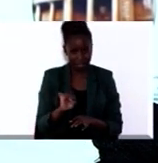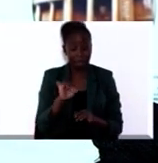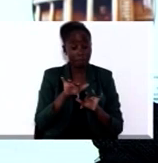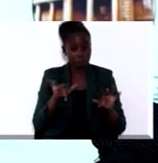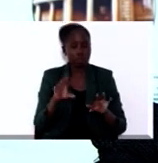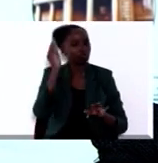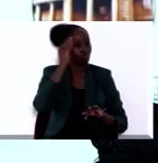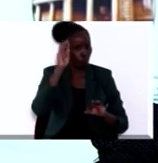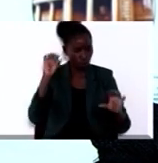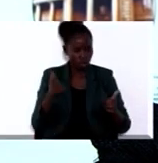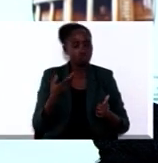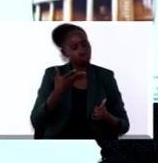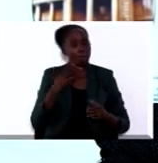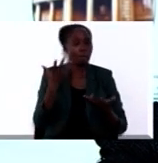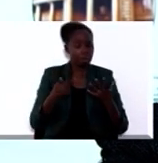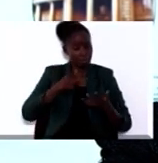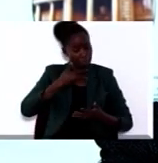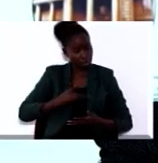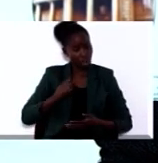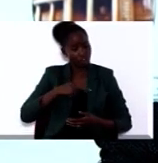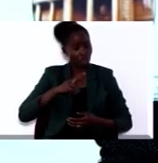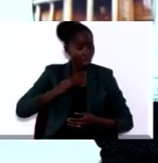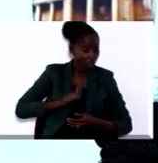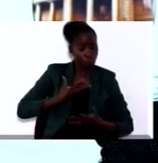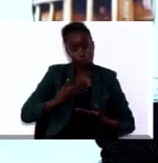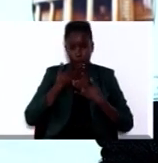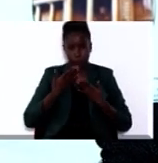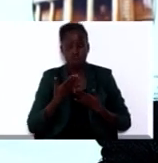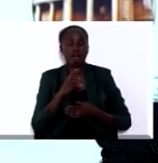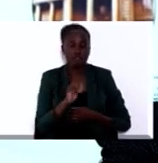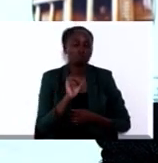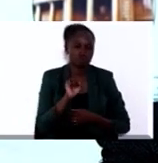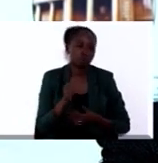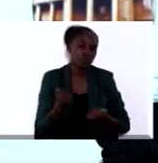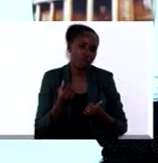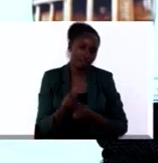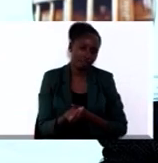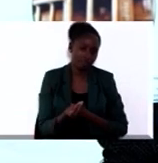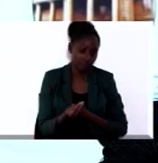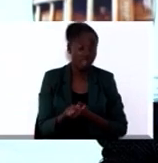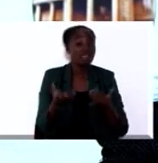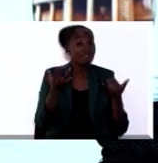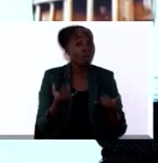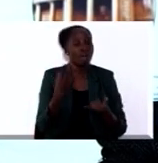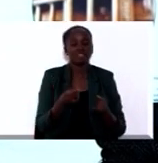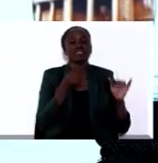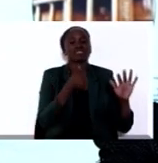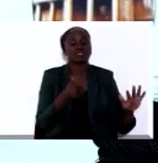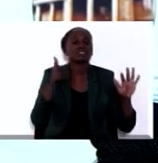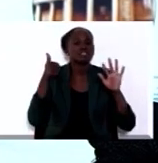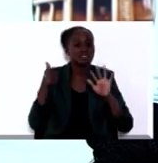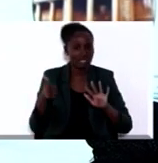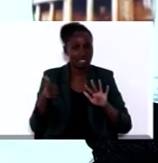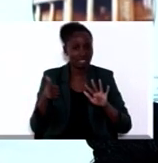and HIV status. The second thing is that we are at 66 with regard to the